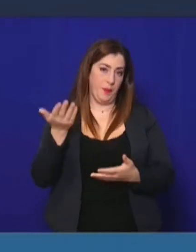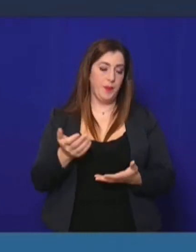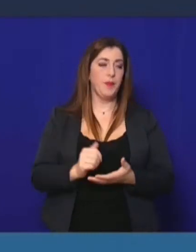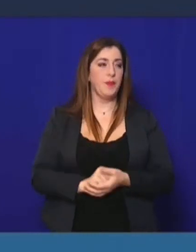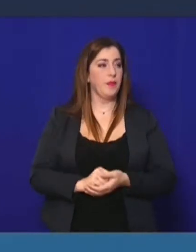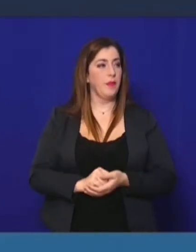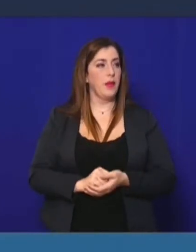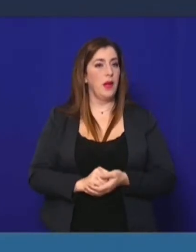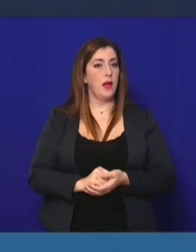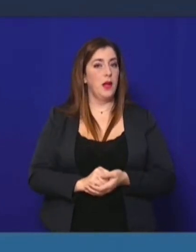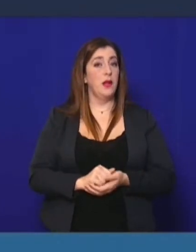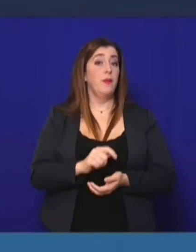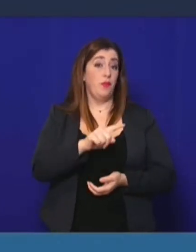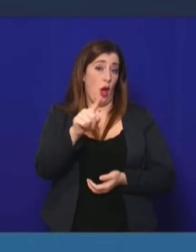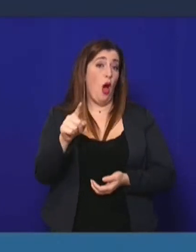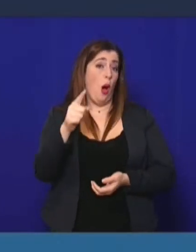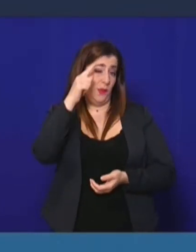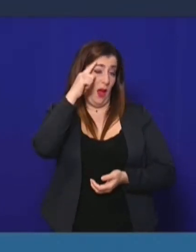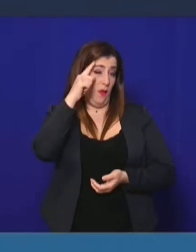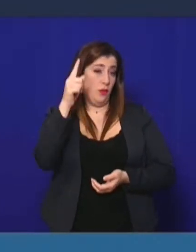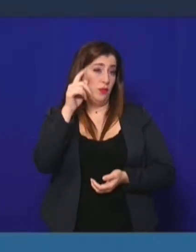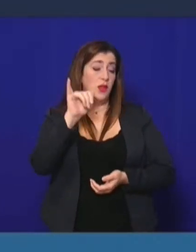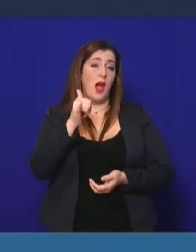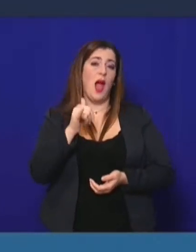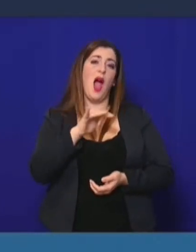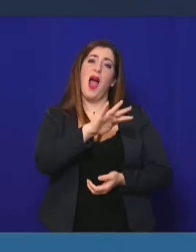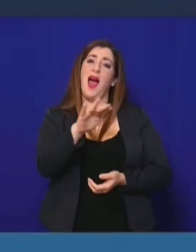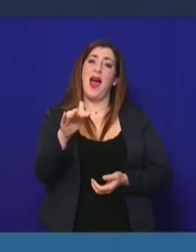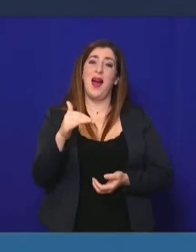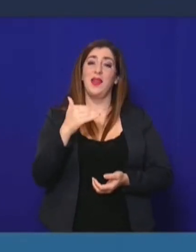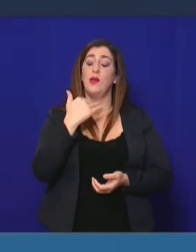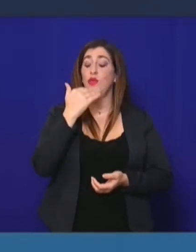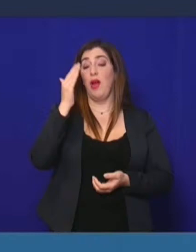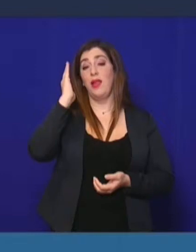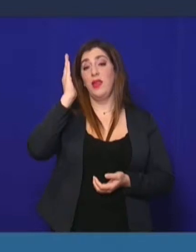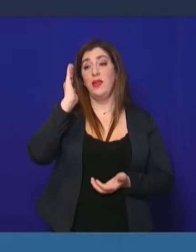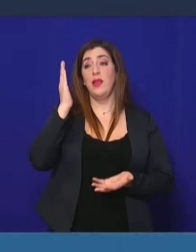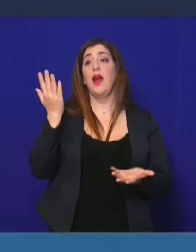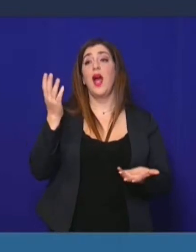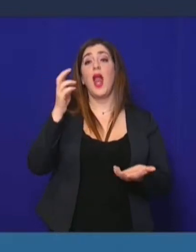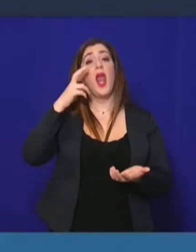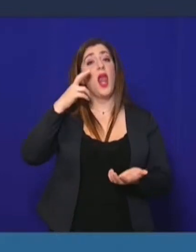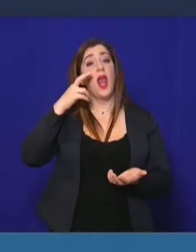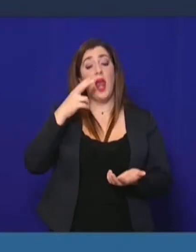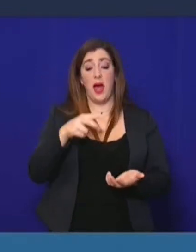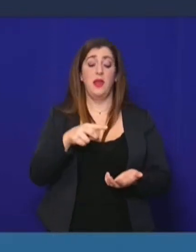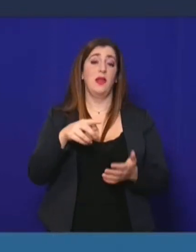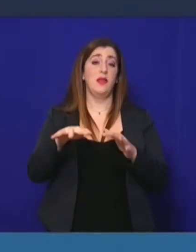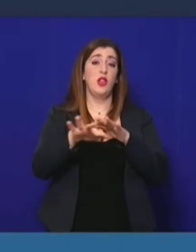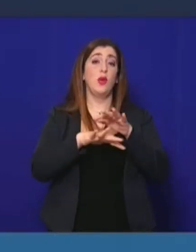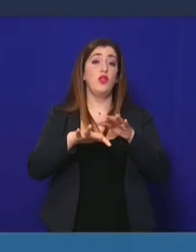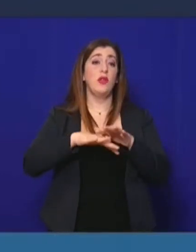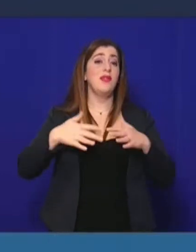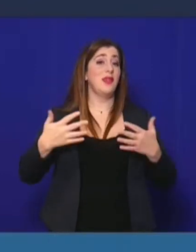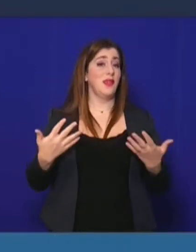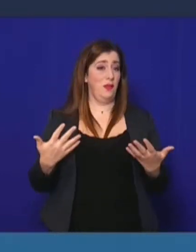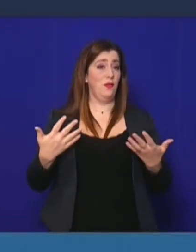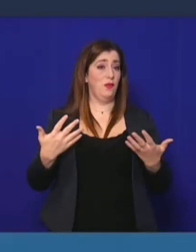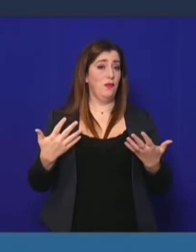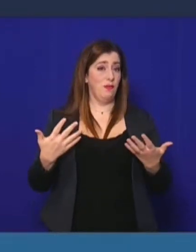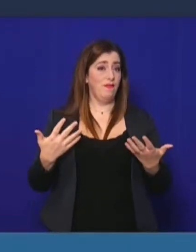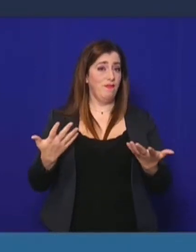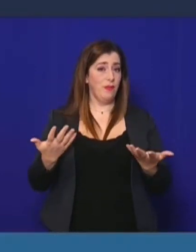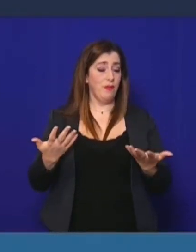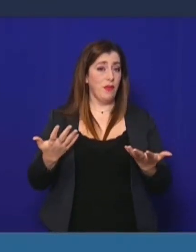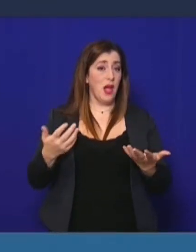meta aħna ma nkunux qegħdin insegwu l-mezzi ta' prevenzjoni, anka tara x'ġara propju din l-aħħar ġimgħa